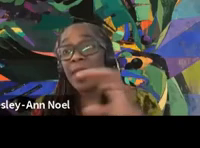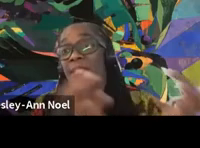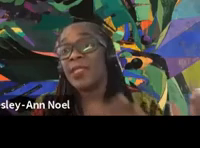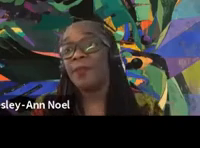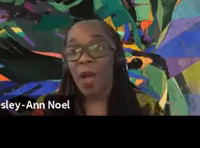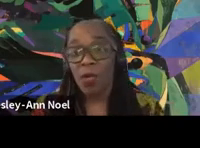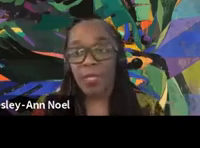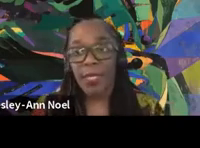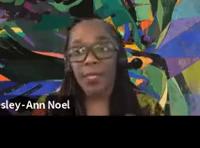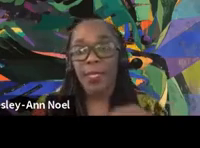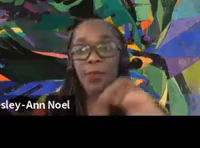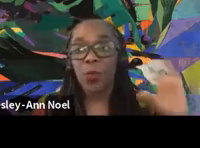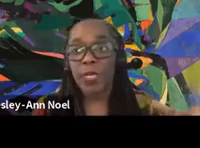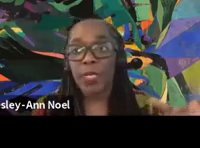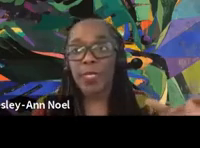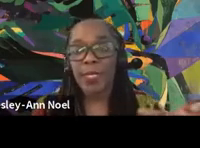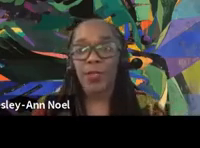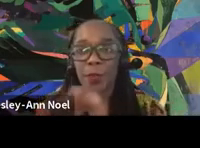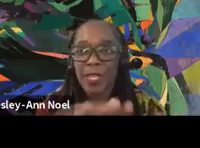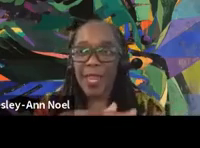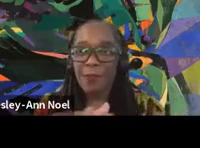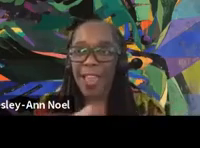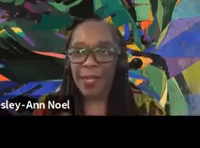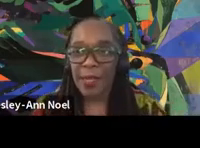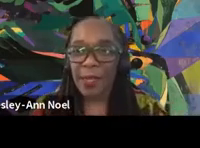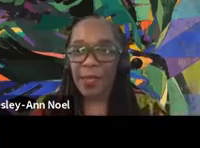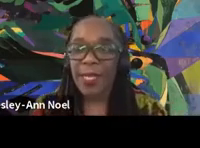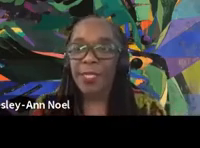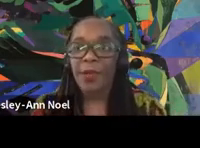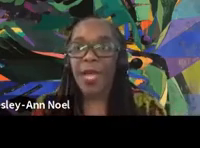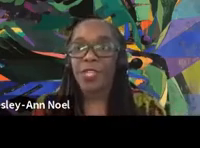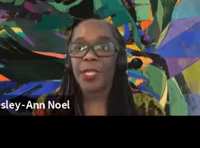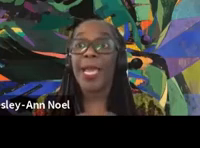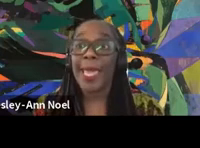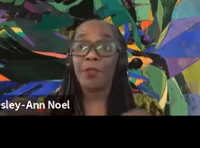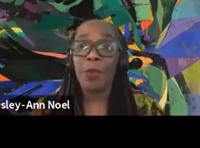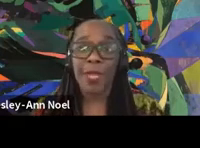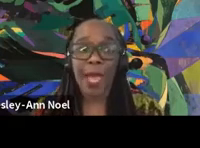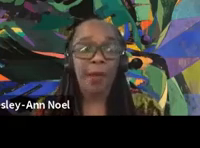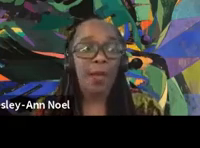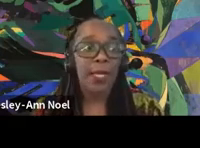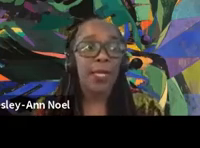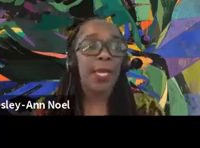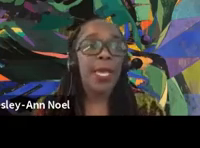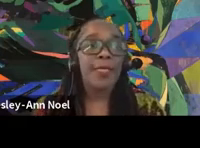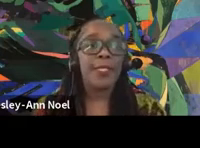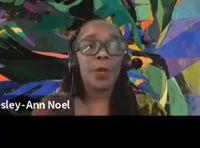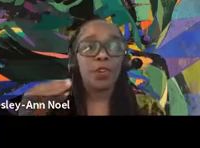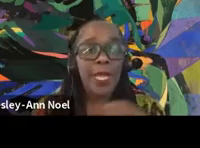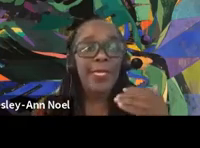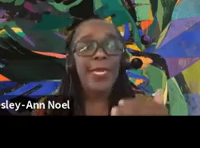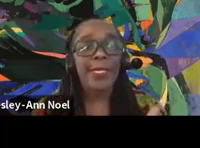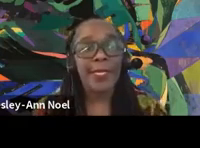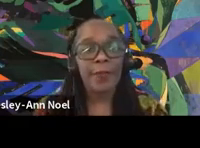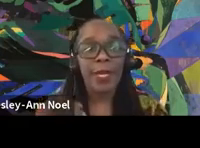then bringing this stuff out to the world so that we could kind of flatten the interaction, again, removing hierarchy. This is